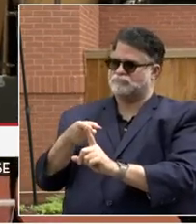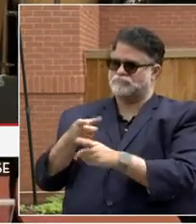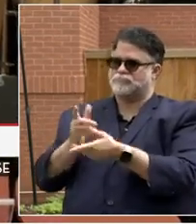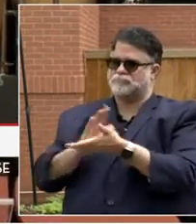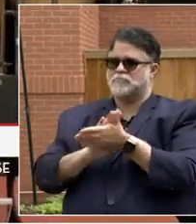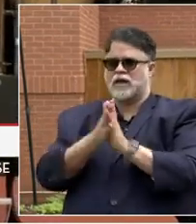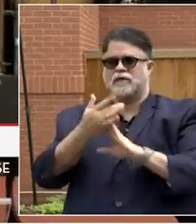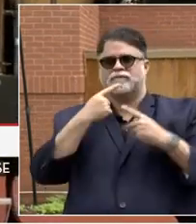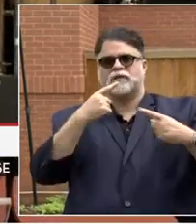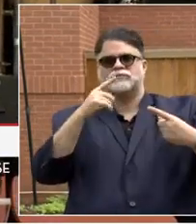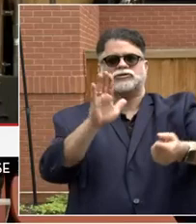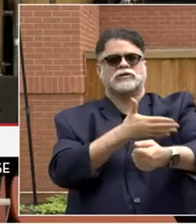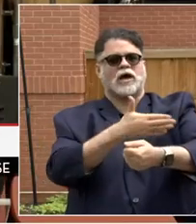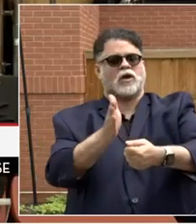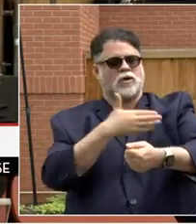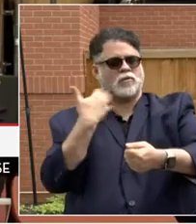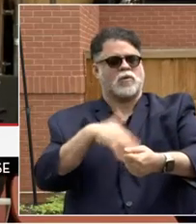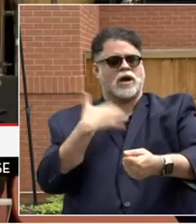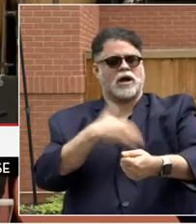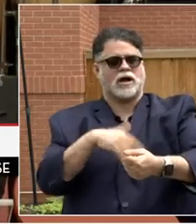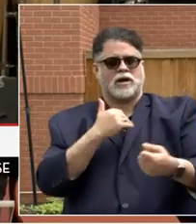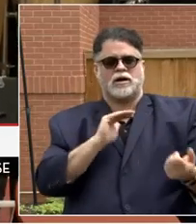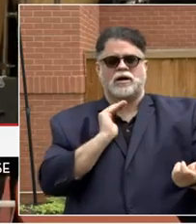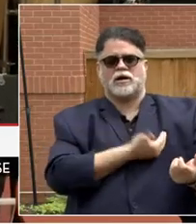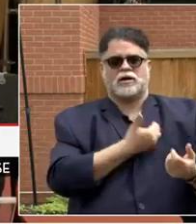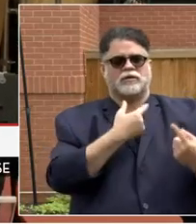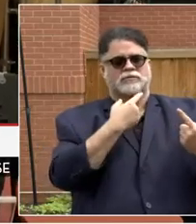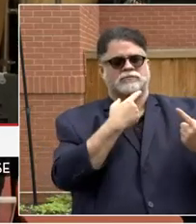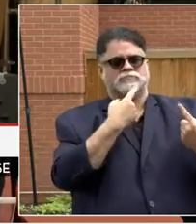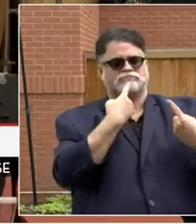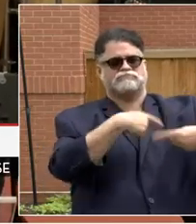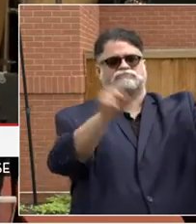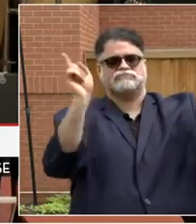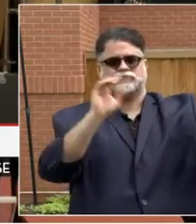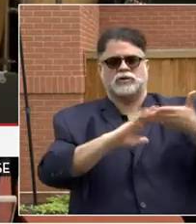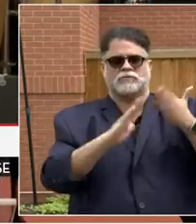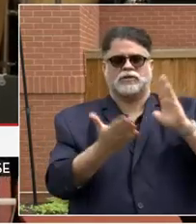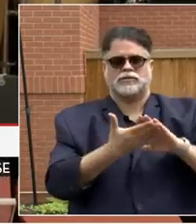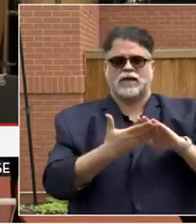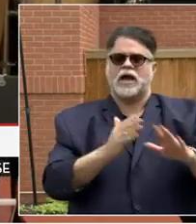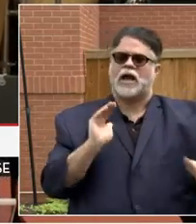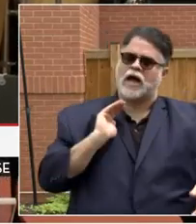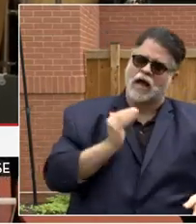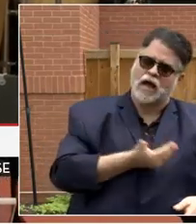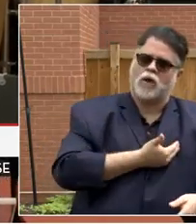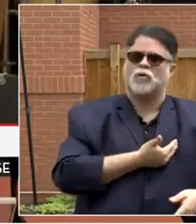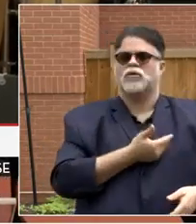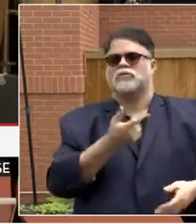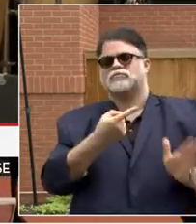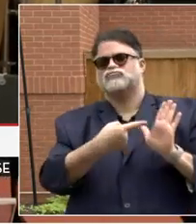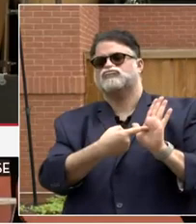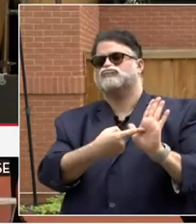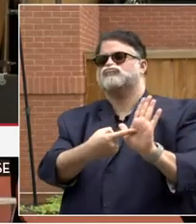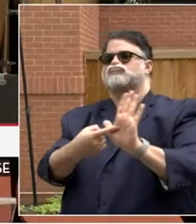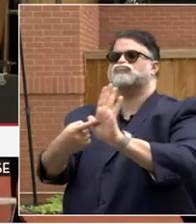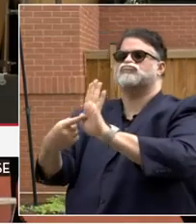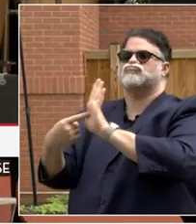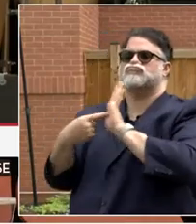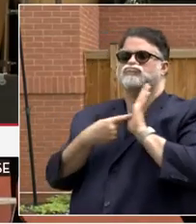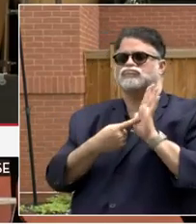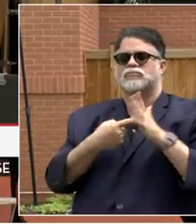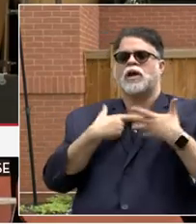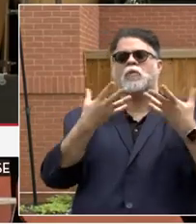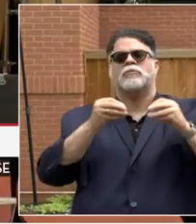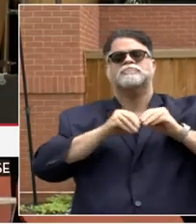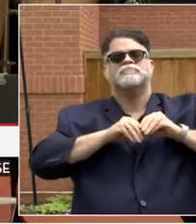city. And so we just encourage you to join the movement. We encourage you to spread the message, and we encourage you to wear orange